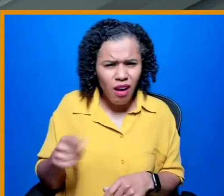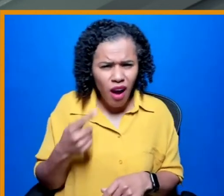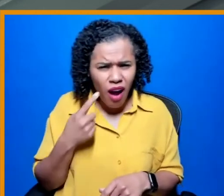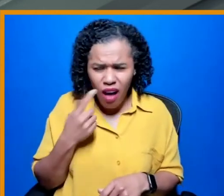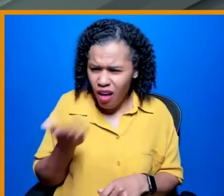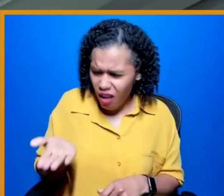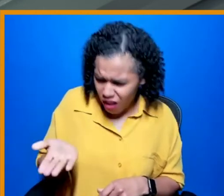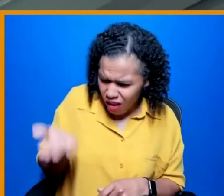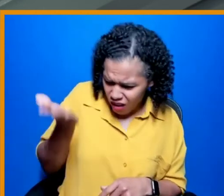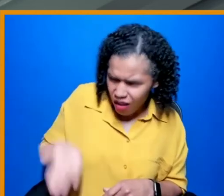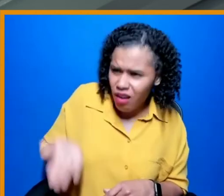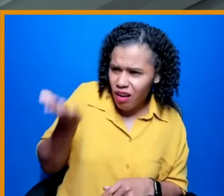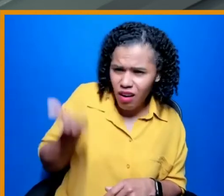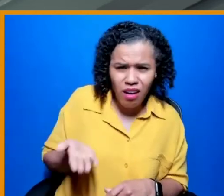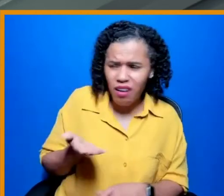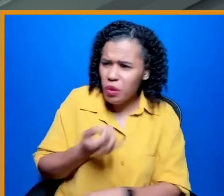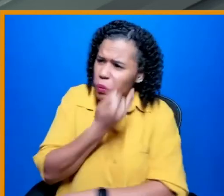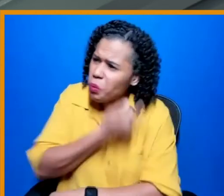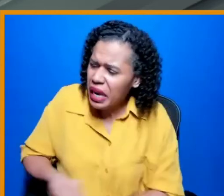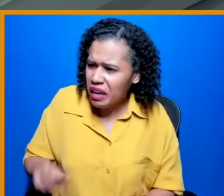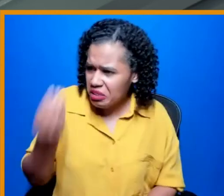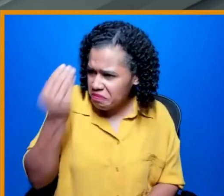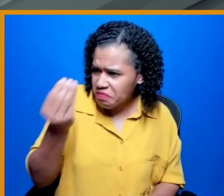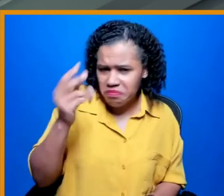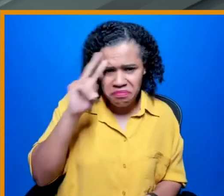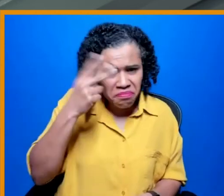average jellyfish. I think Douglas